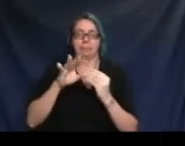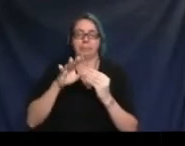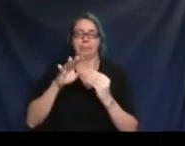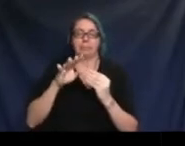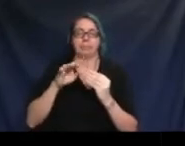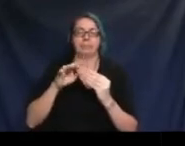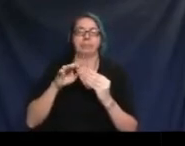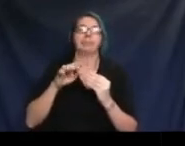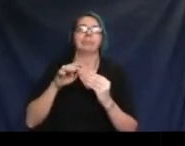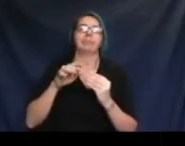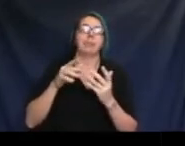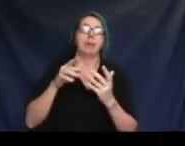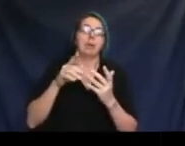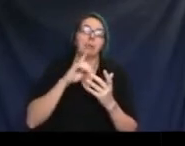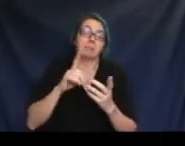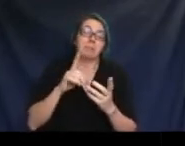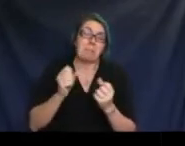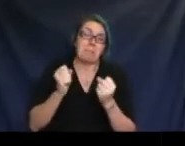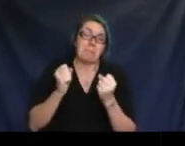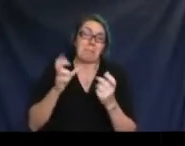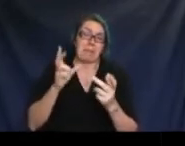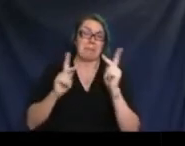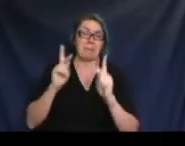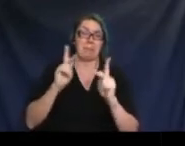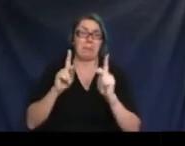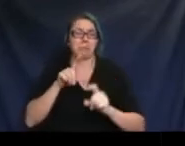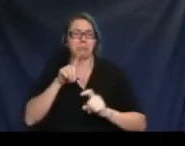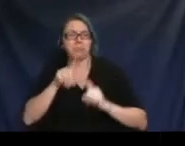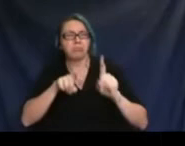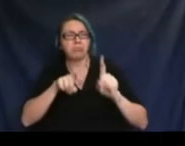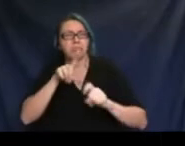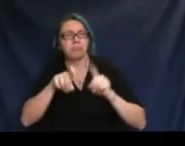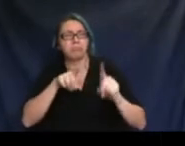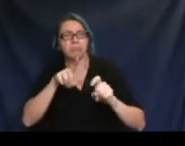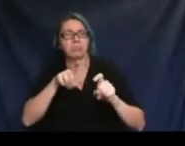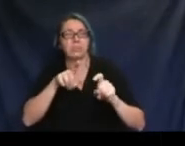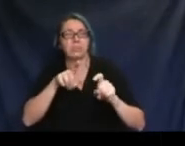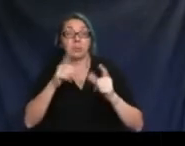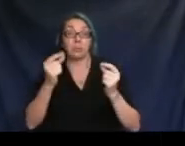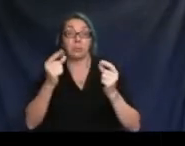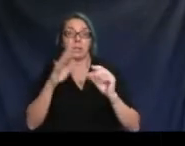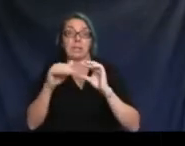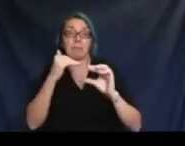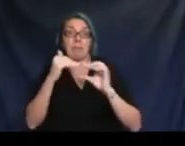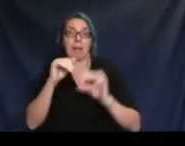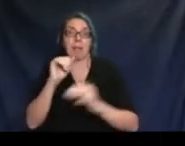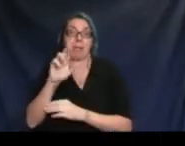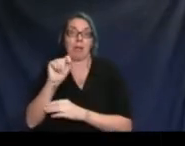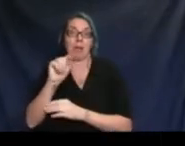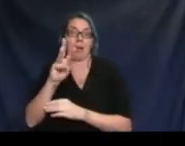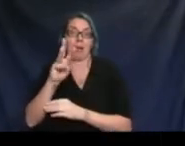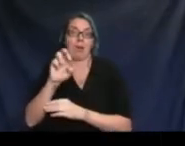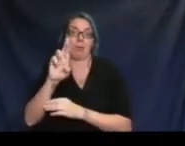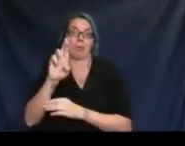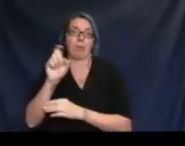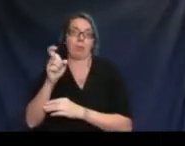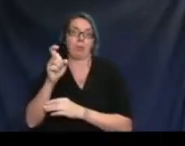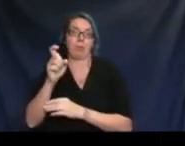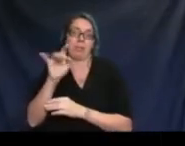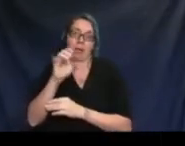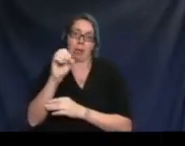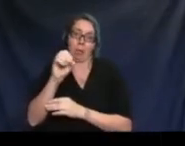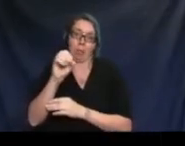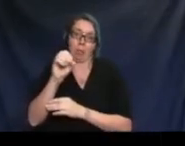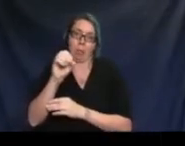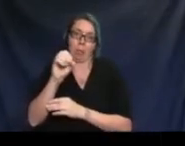there's been a lot of questions through the ArtworxTO email, which is at the bottom, which is on the, at the link that I shared